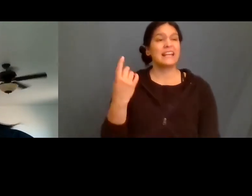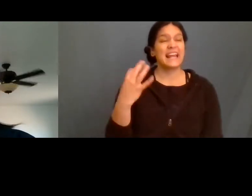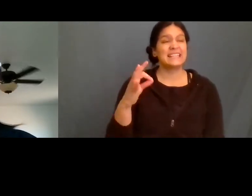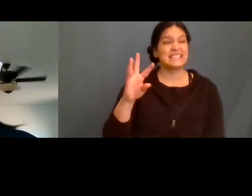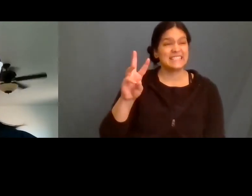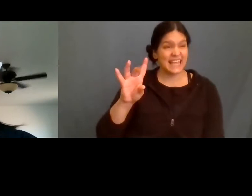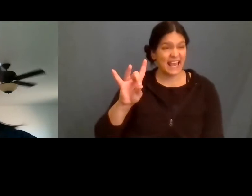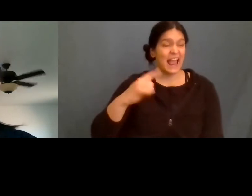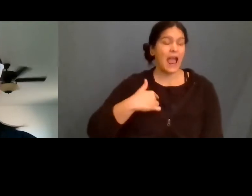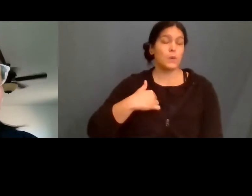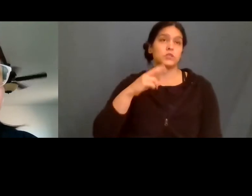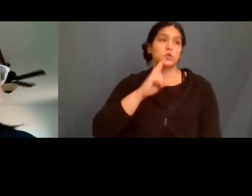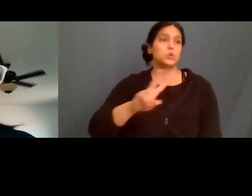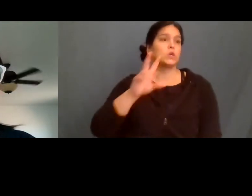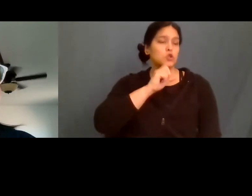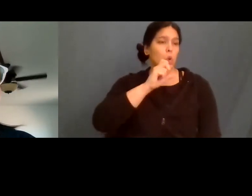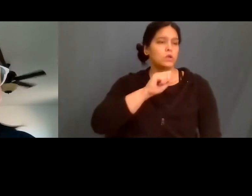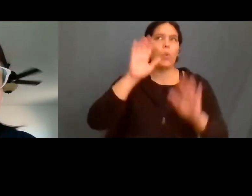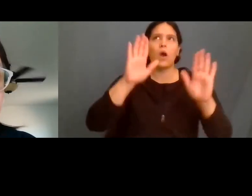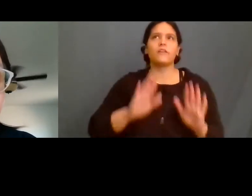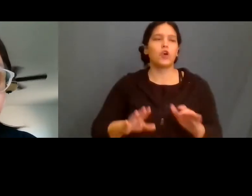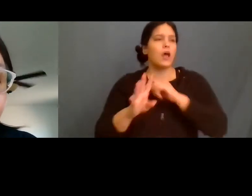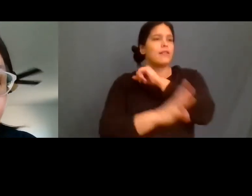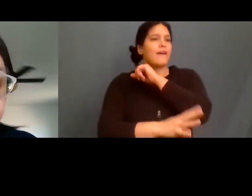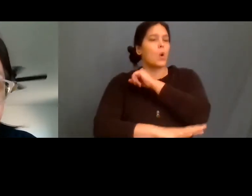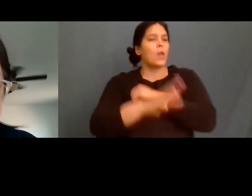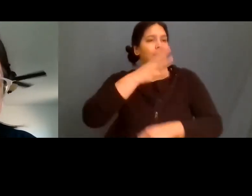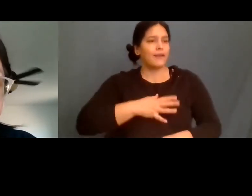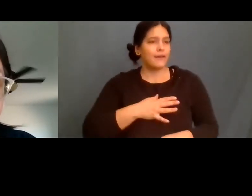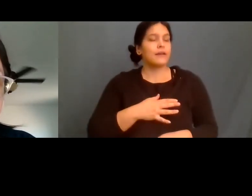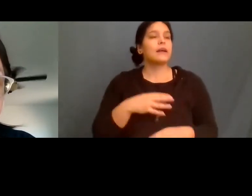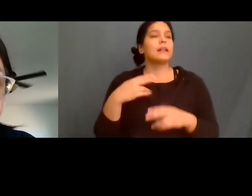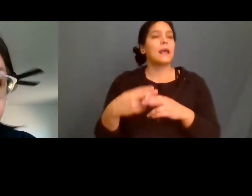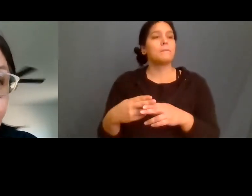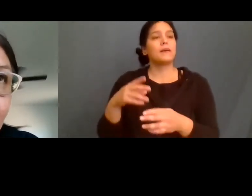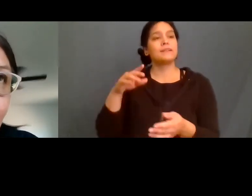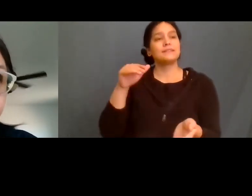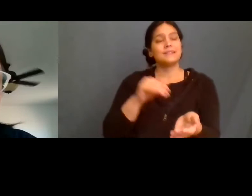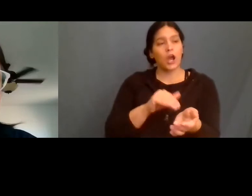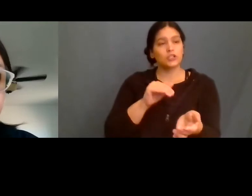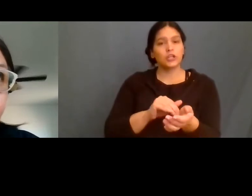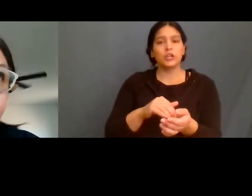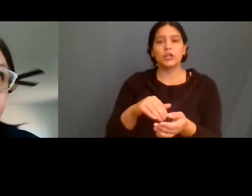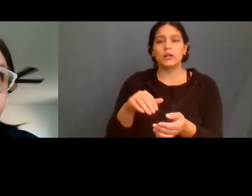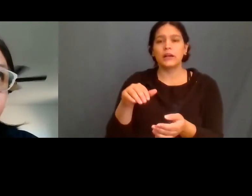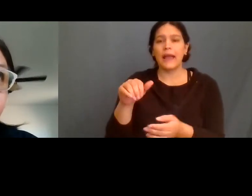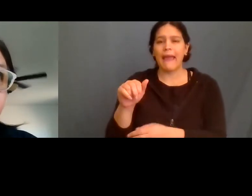A wonderful Navajo lady by the name of Dr. Annie Wauneka started the program.